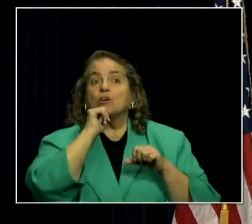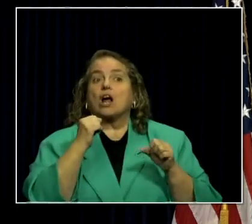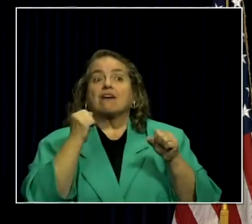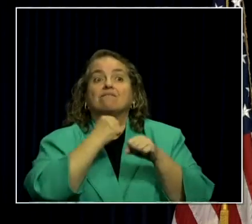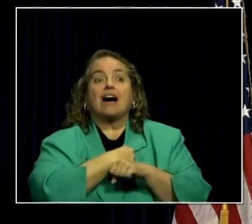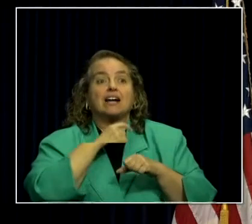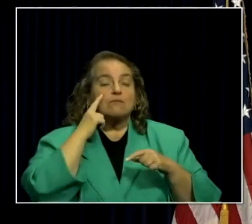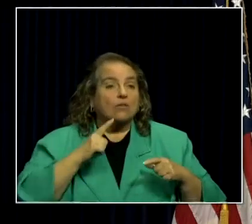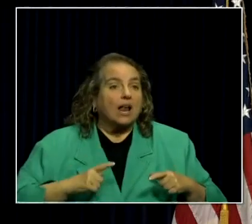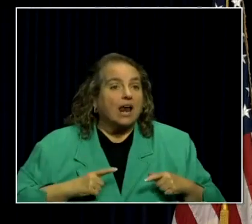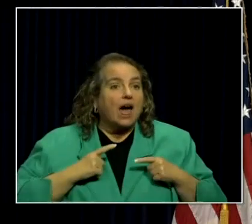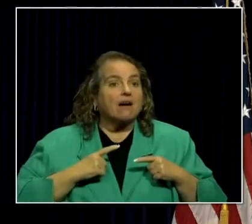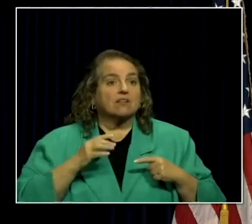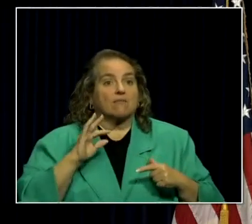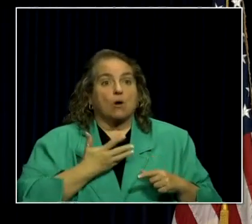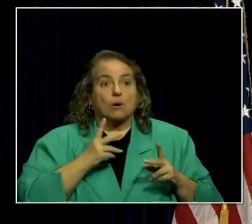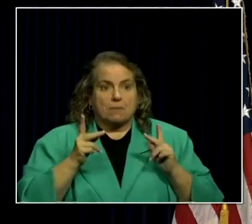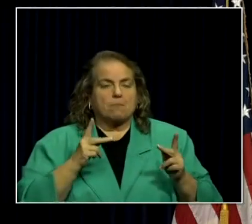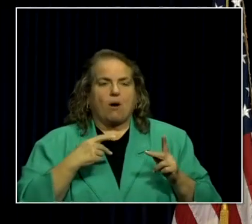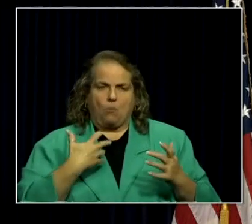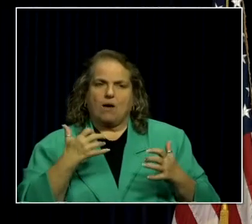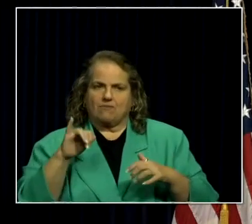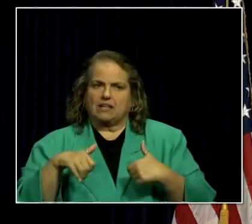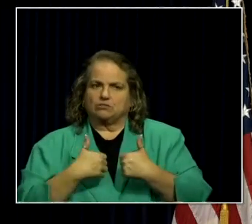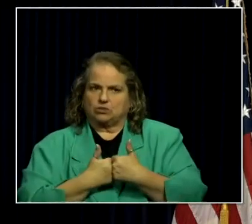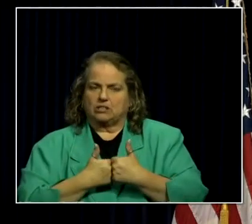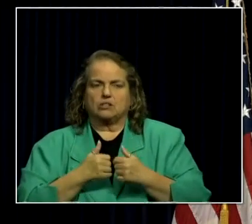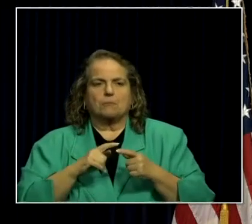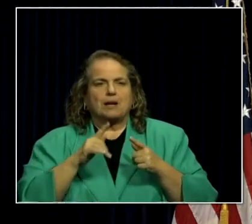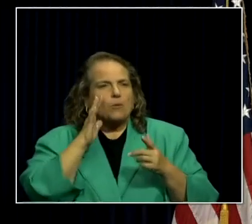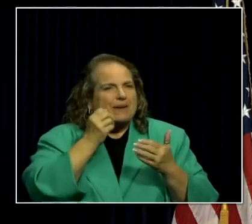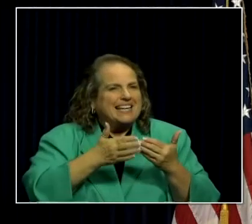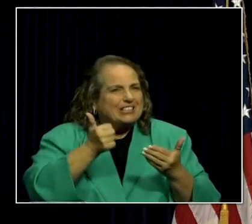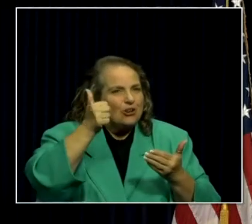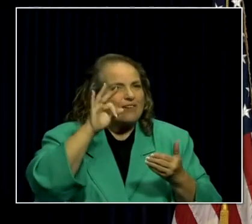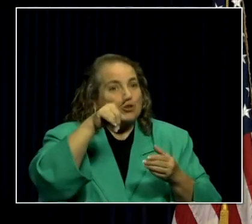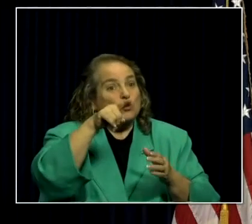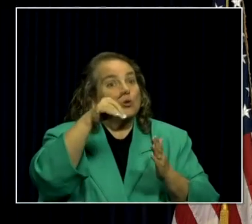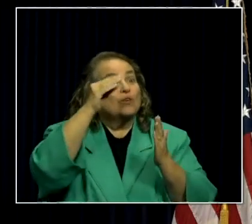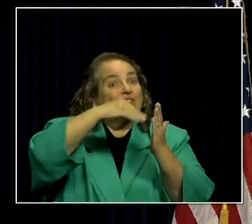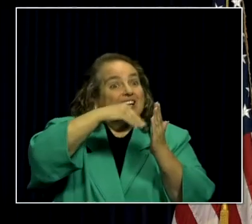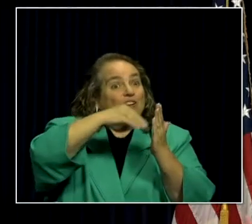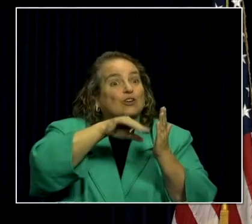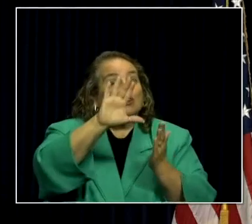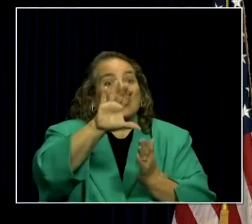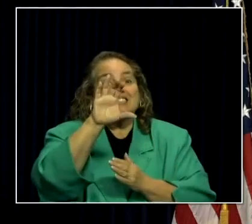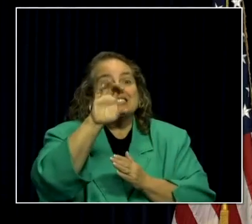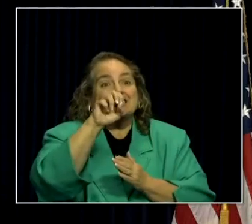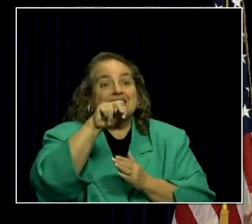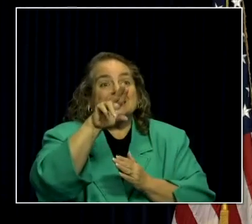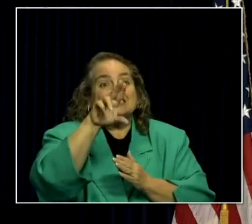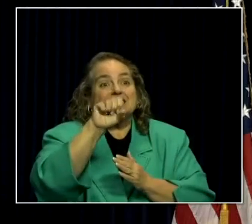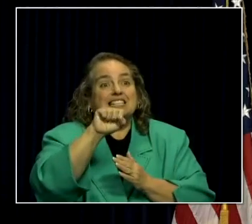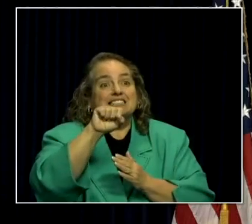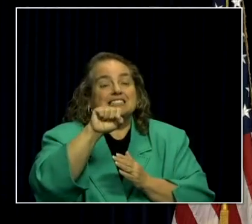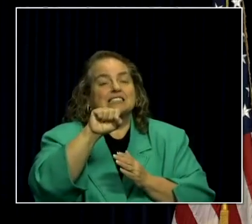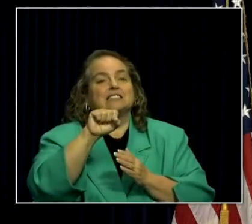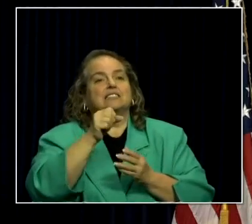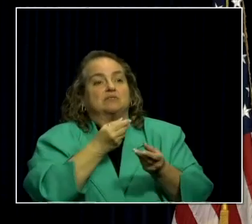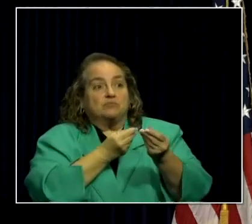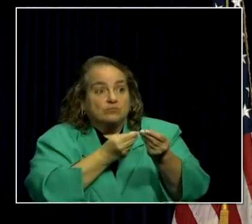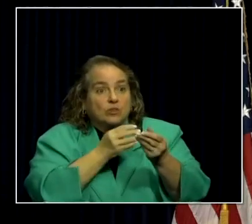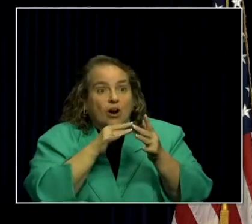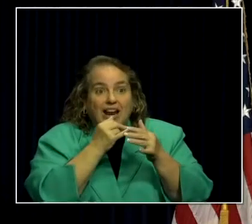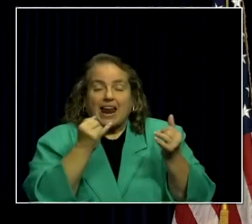ready. I will be excited. But it will be easier if you fill out your census. It will set how